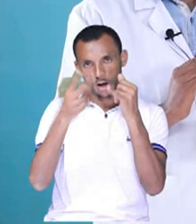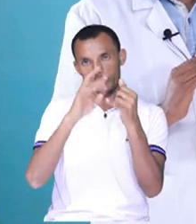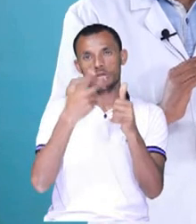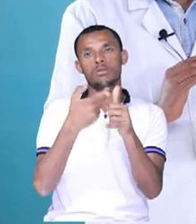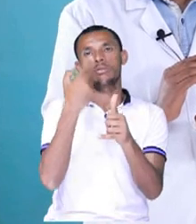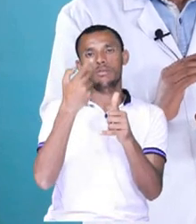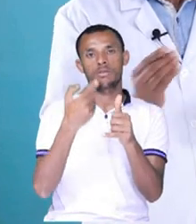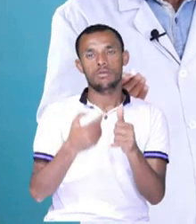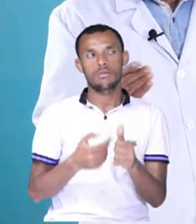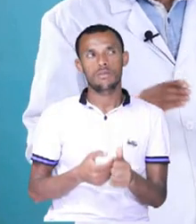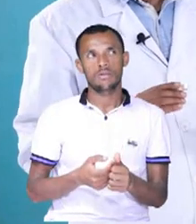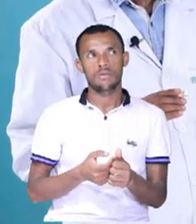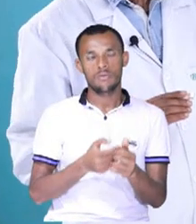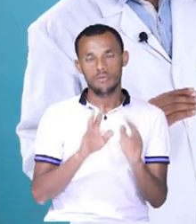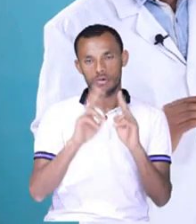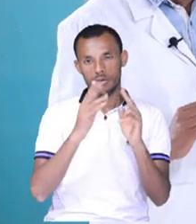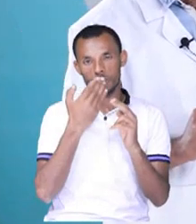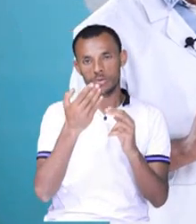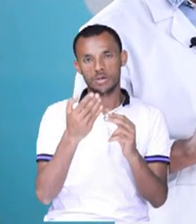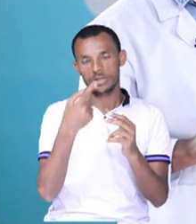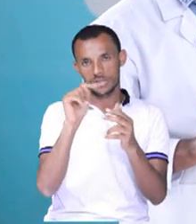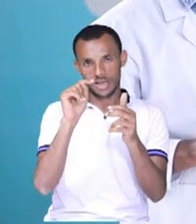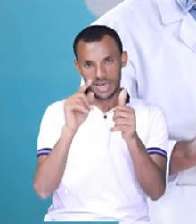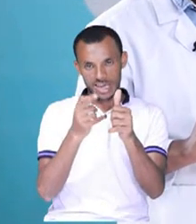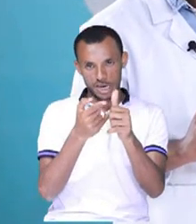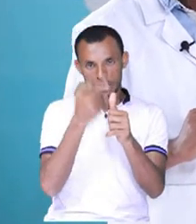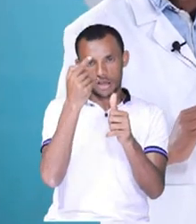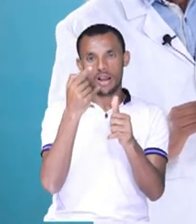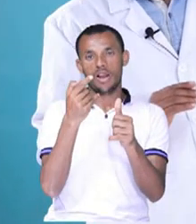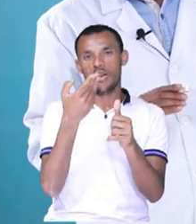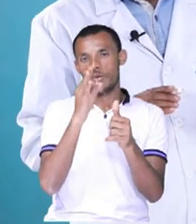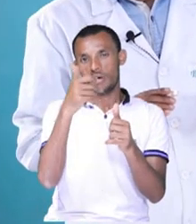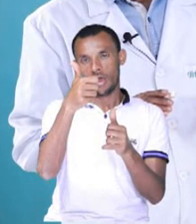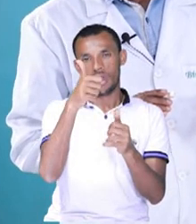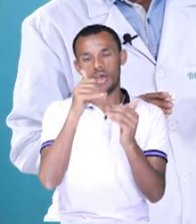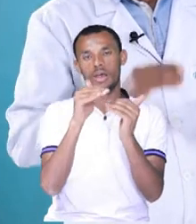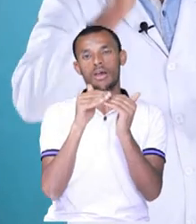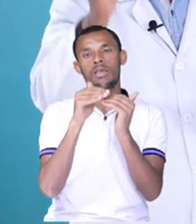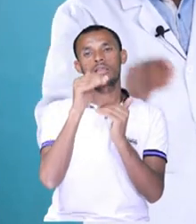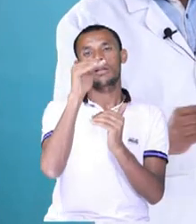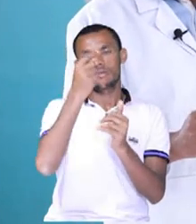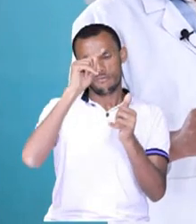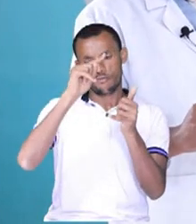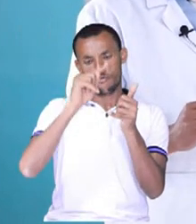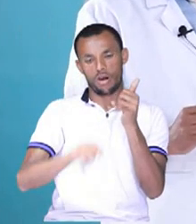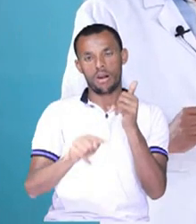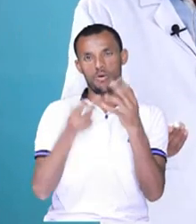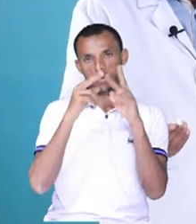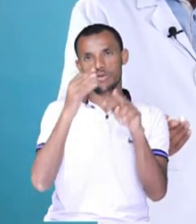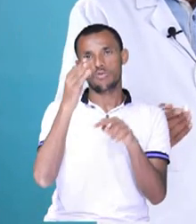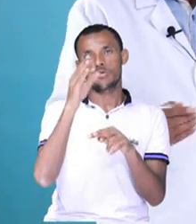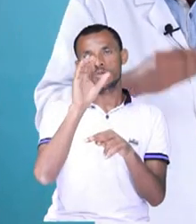concentration? Very good. The initial concentration of A greater than the final concentration of